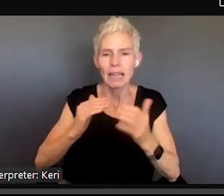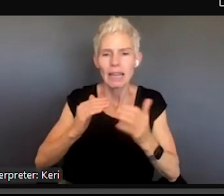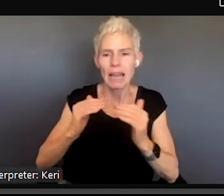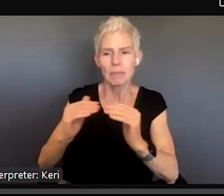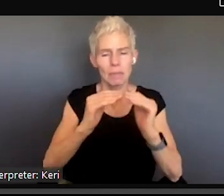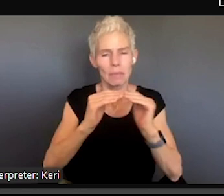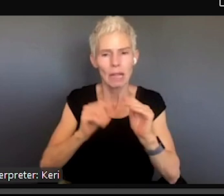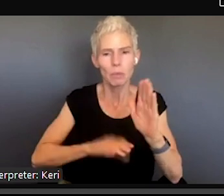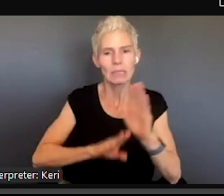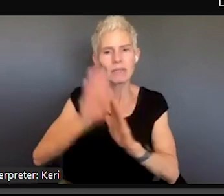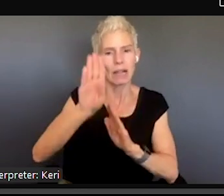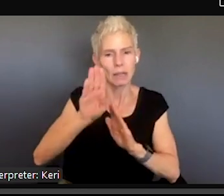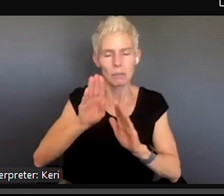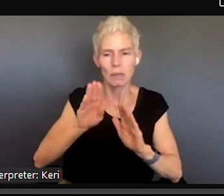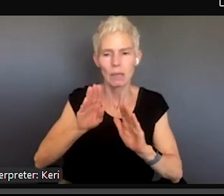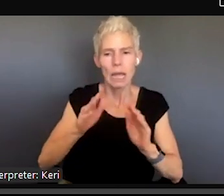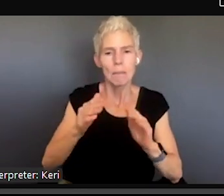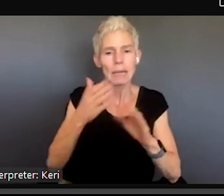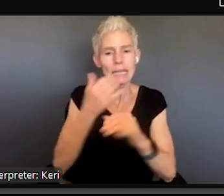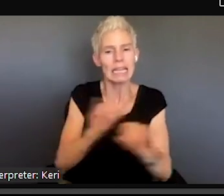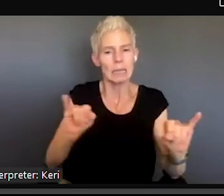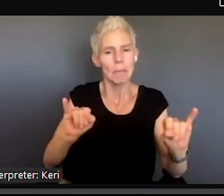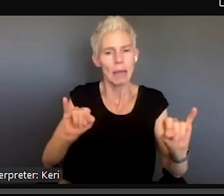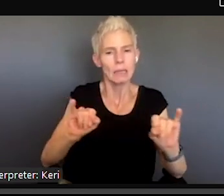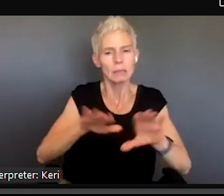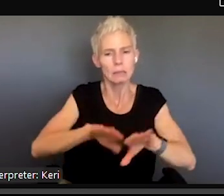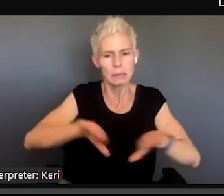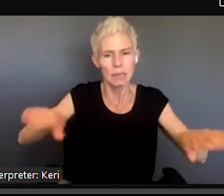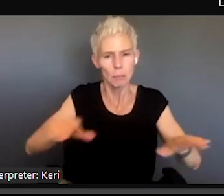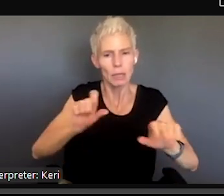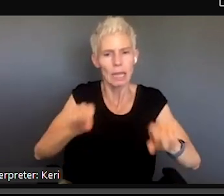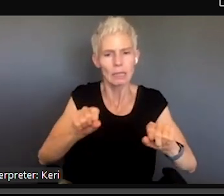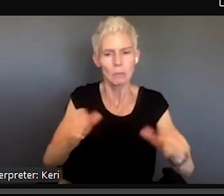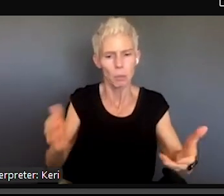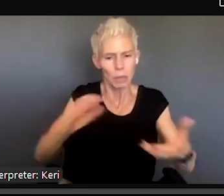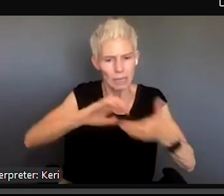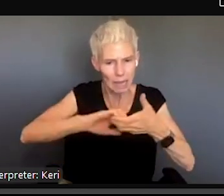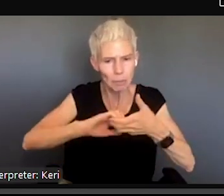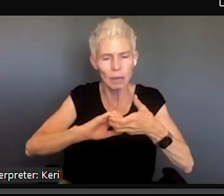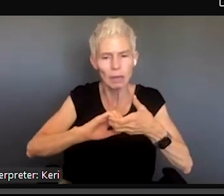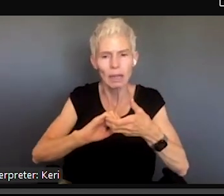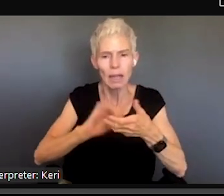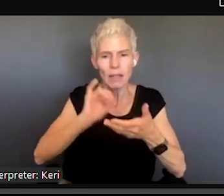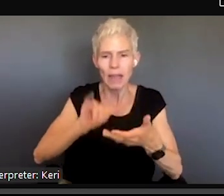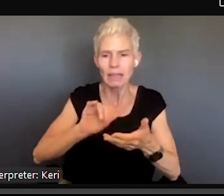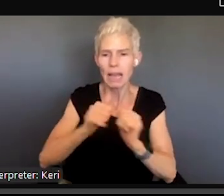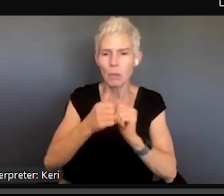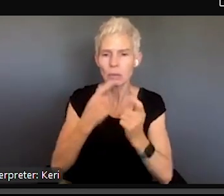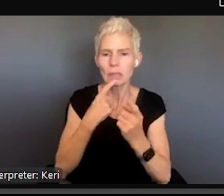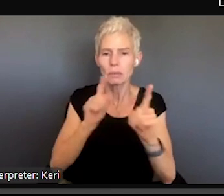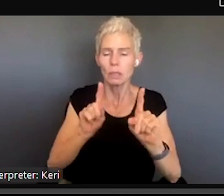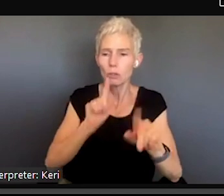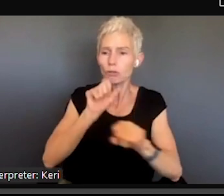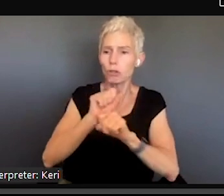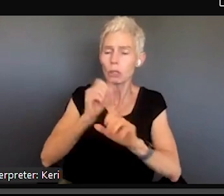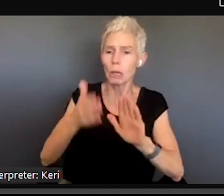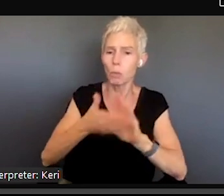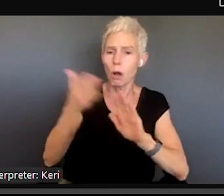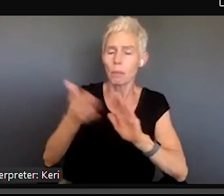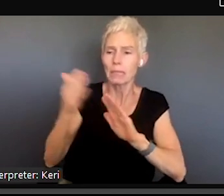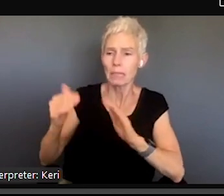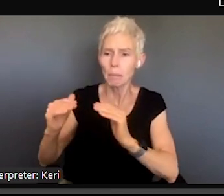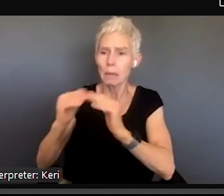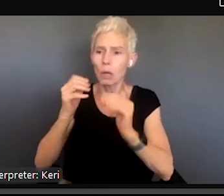but independently with each other. And I really think that's been part of the success, because we're able to truly operate as a peer warm